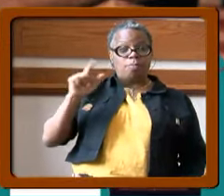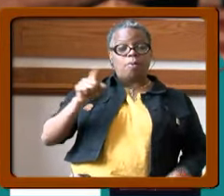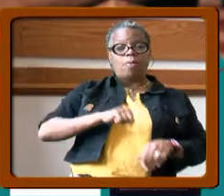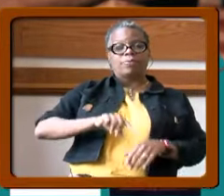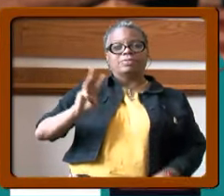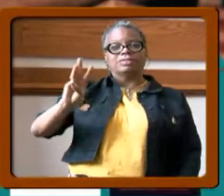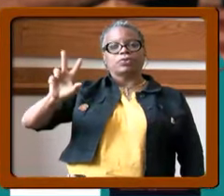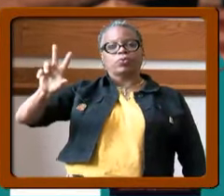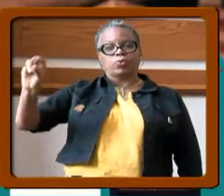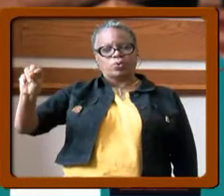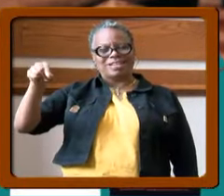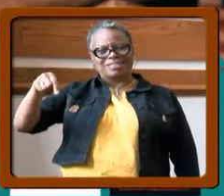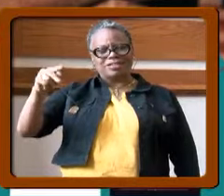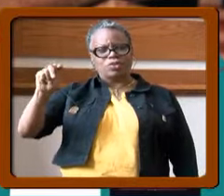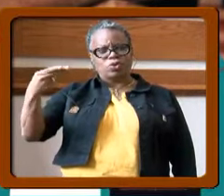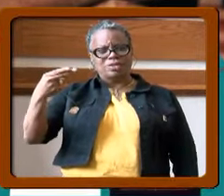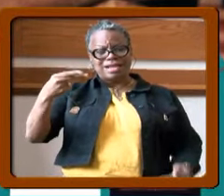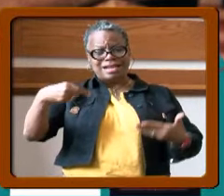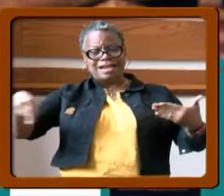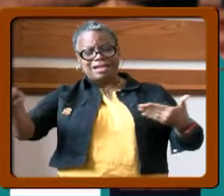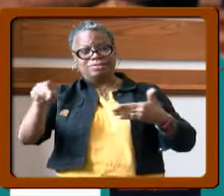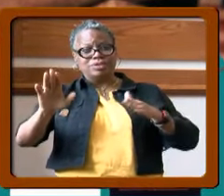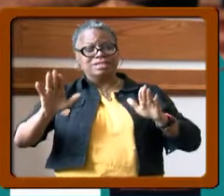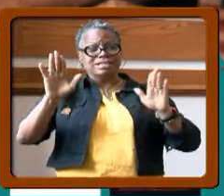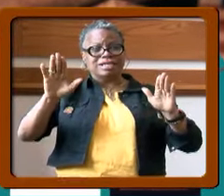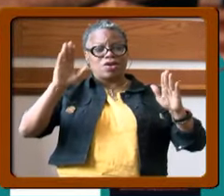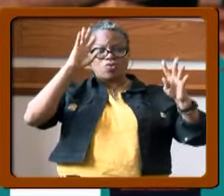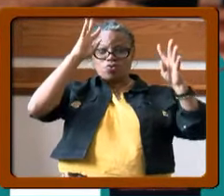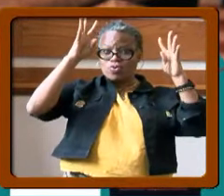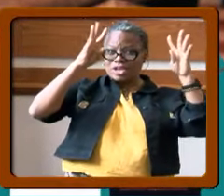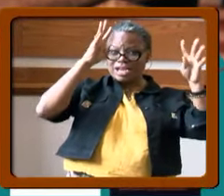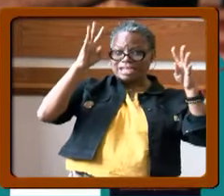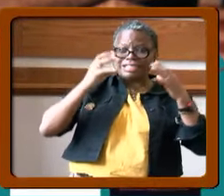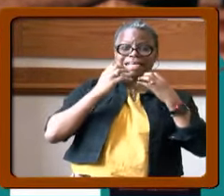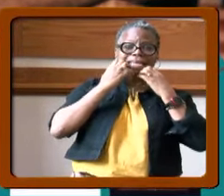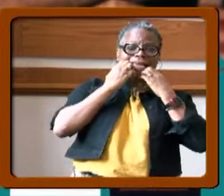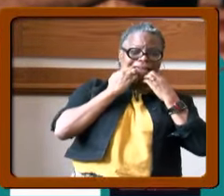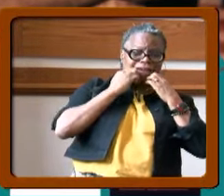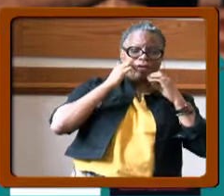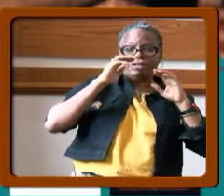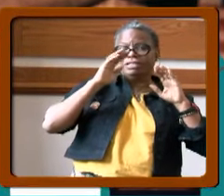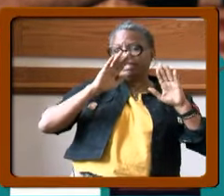6:30 this Thursday. Next Sunday is Creation Care Sunday.